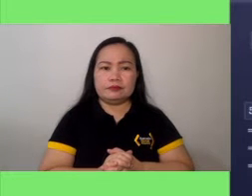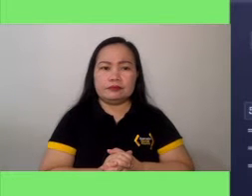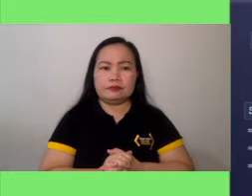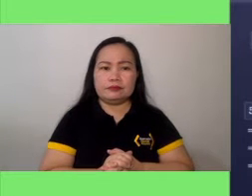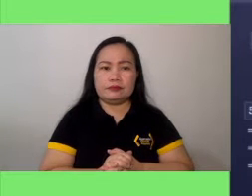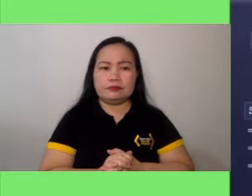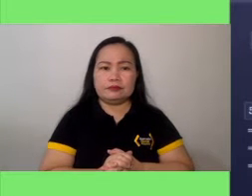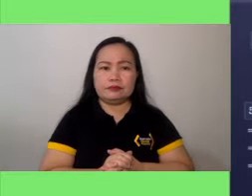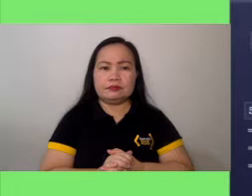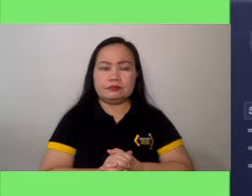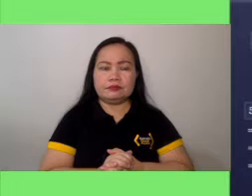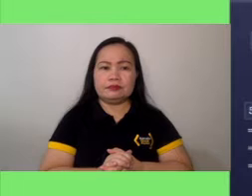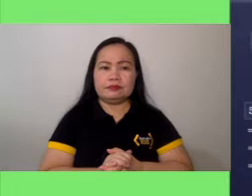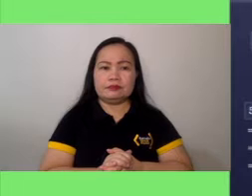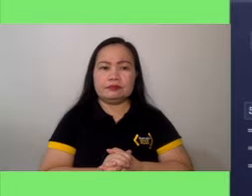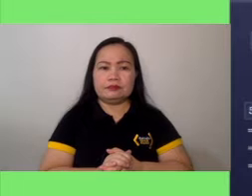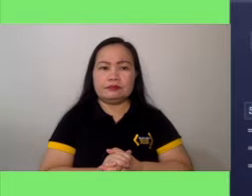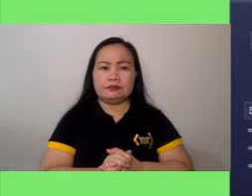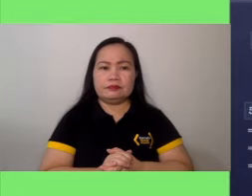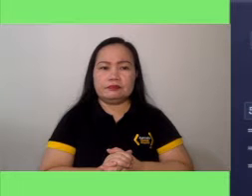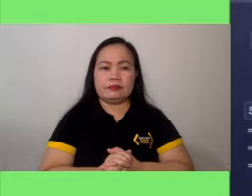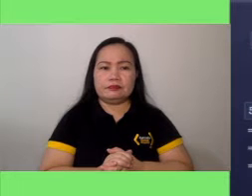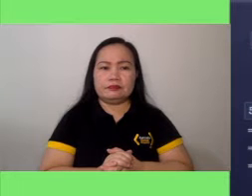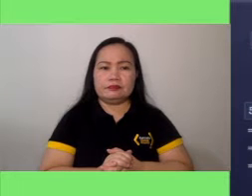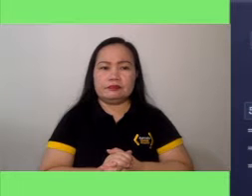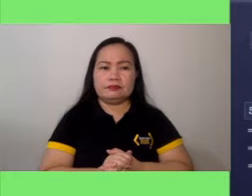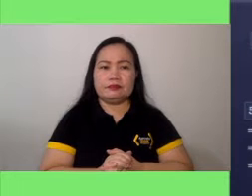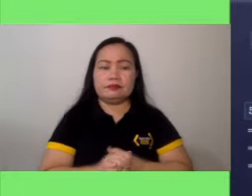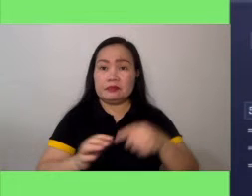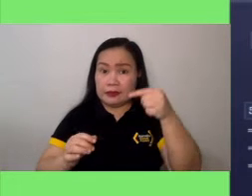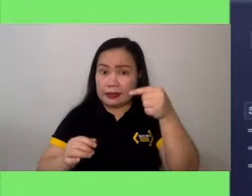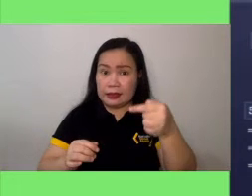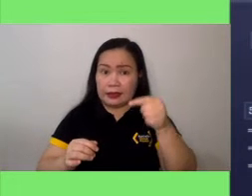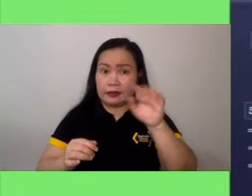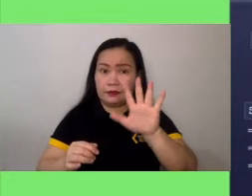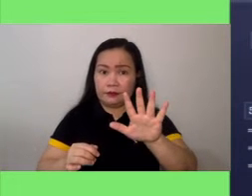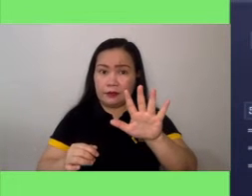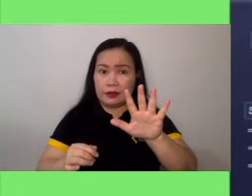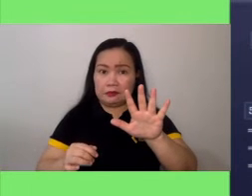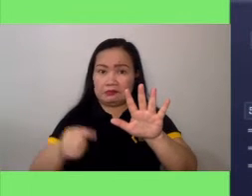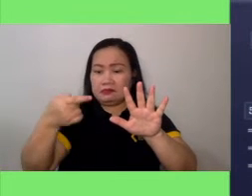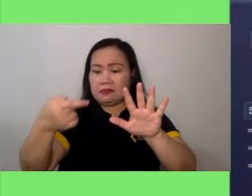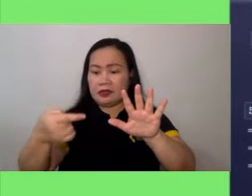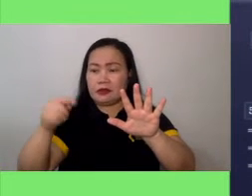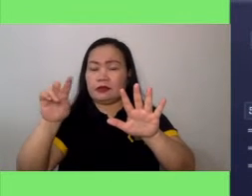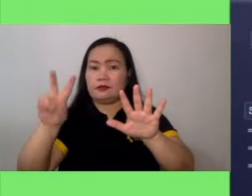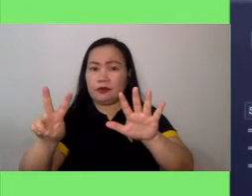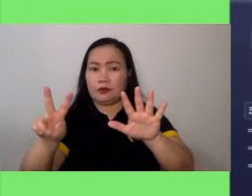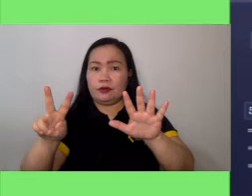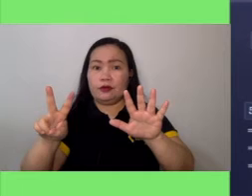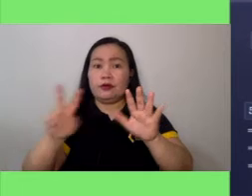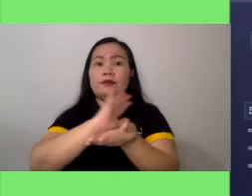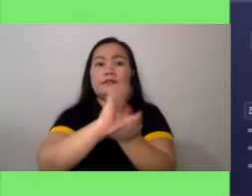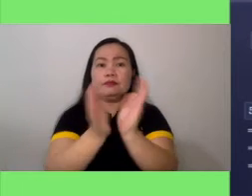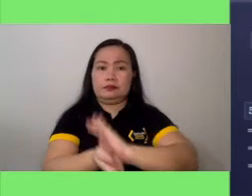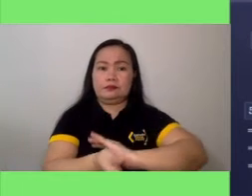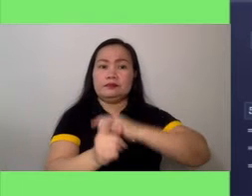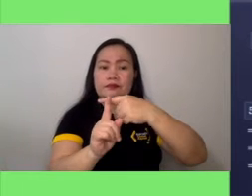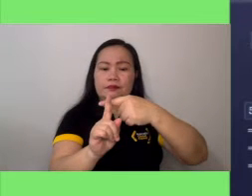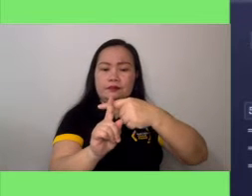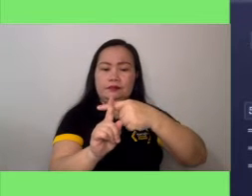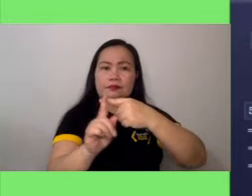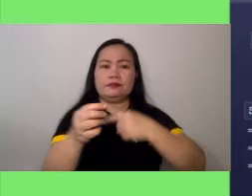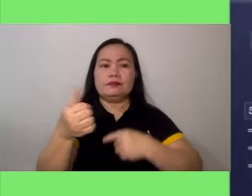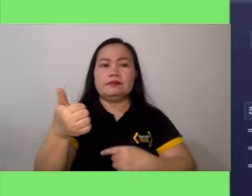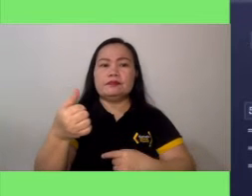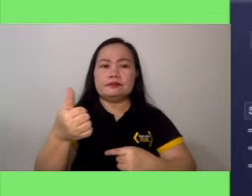pwede naman diretso na. Negative 5 times negative 2, positive 10. Eh, ma'am, negative 2. Magiging positive